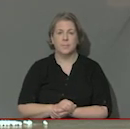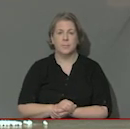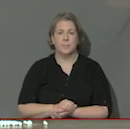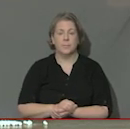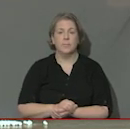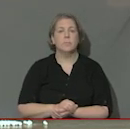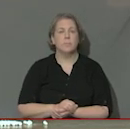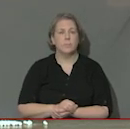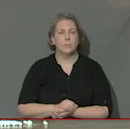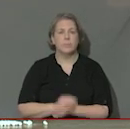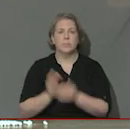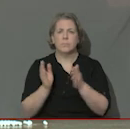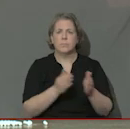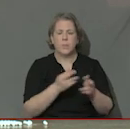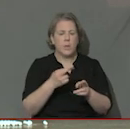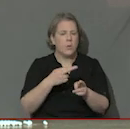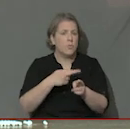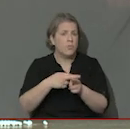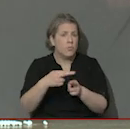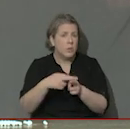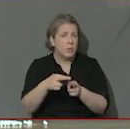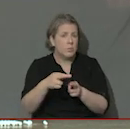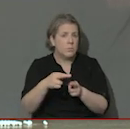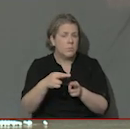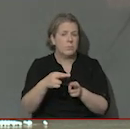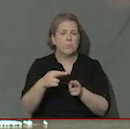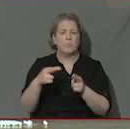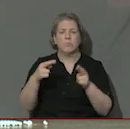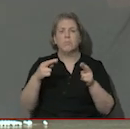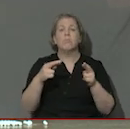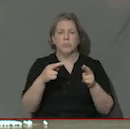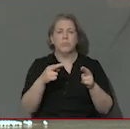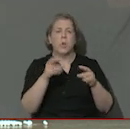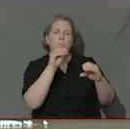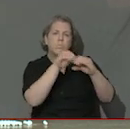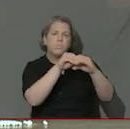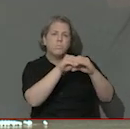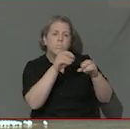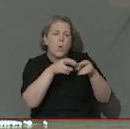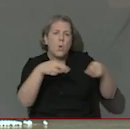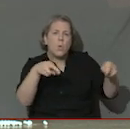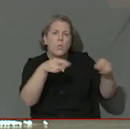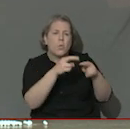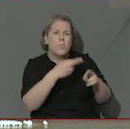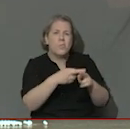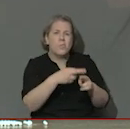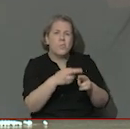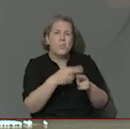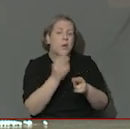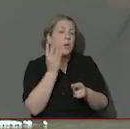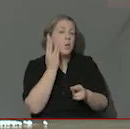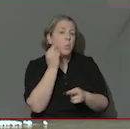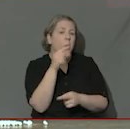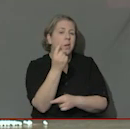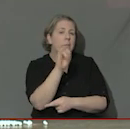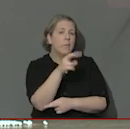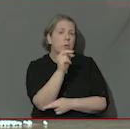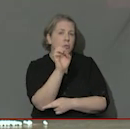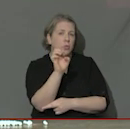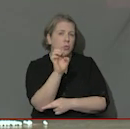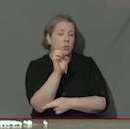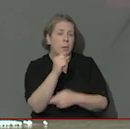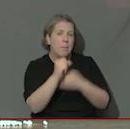The rent, a storeroom was rented from the 1st of June at 13,440 per